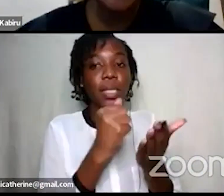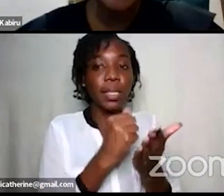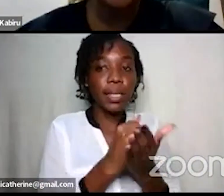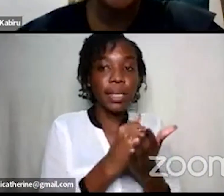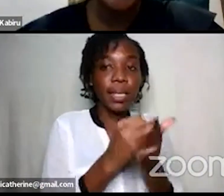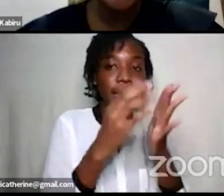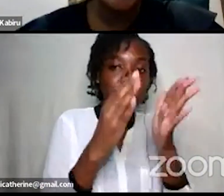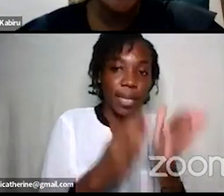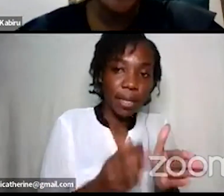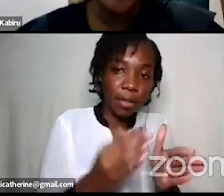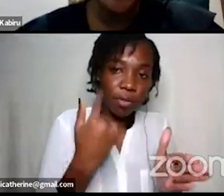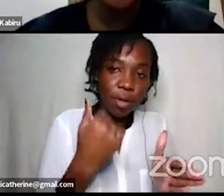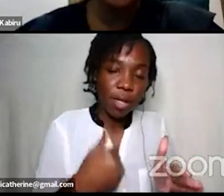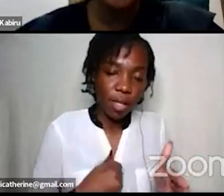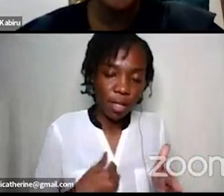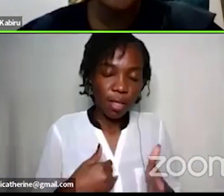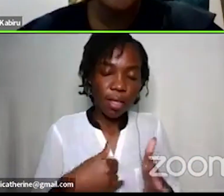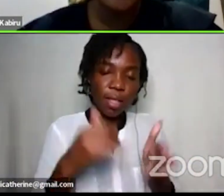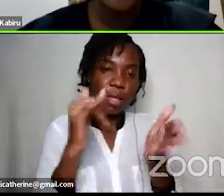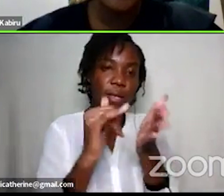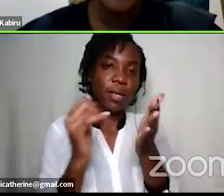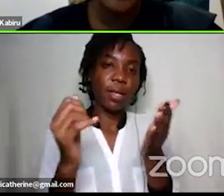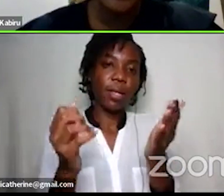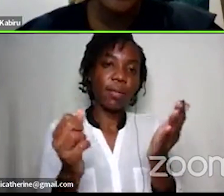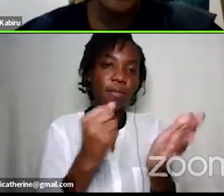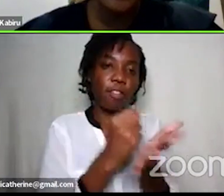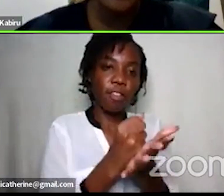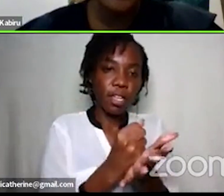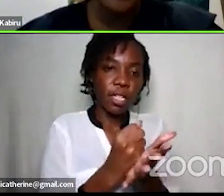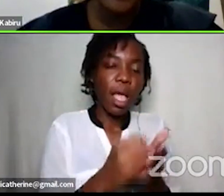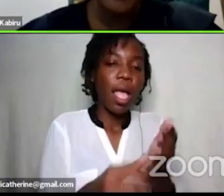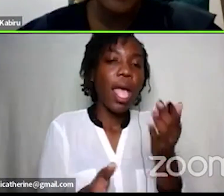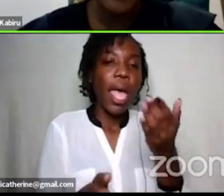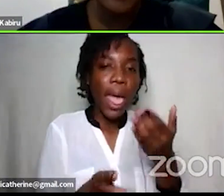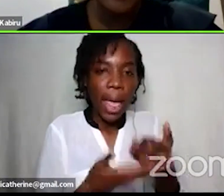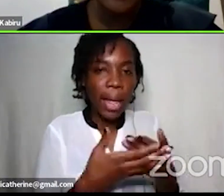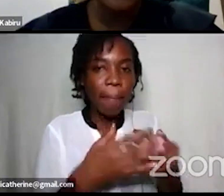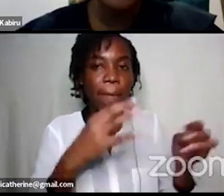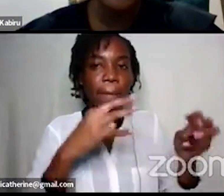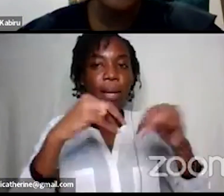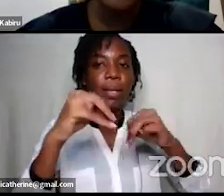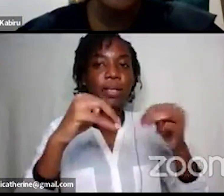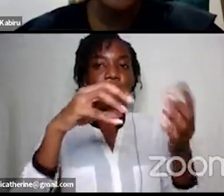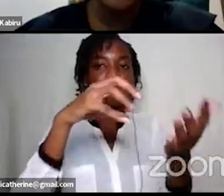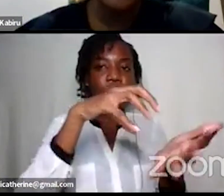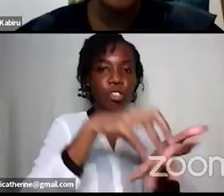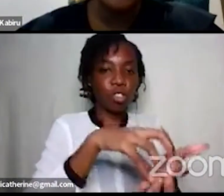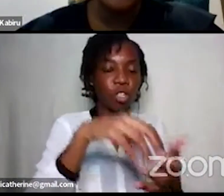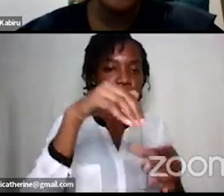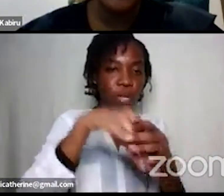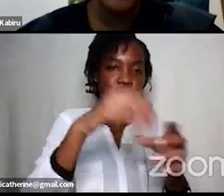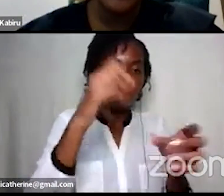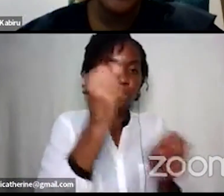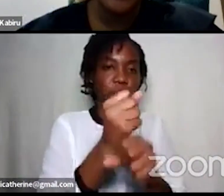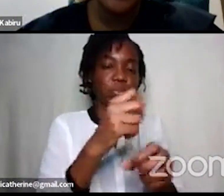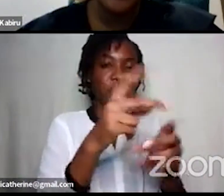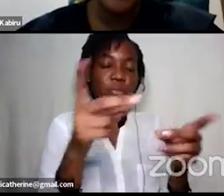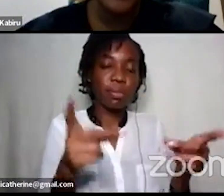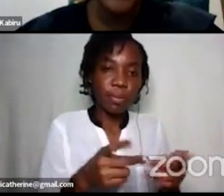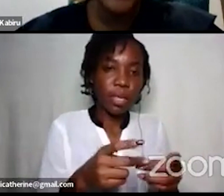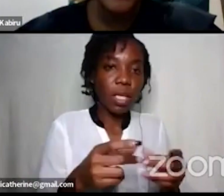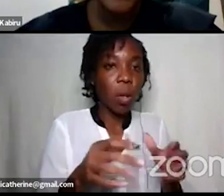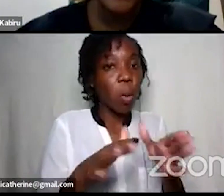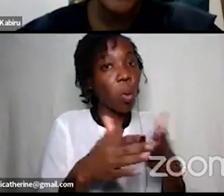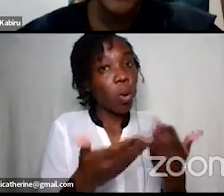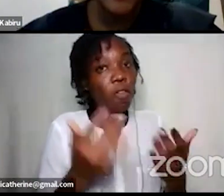have such employees, help them manage these situations at workplace, or even for those who are living with